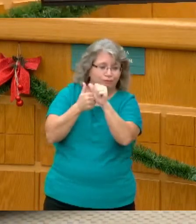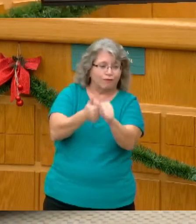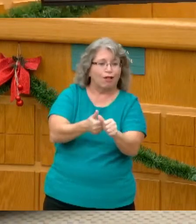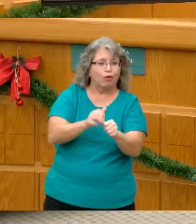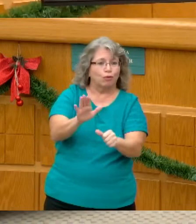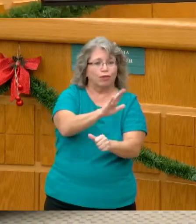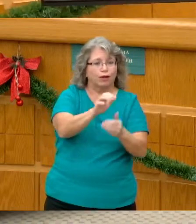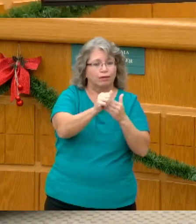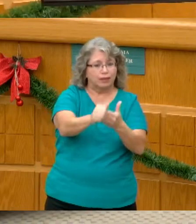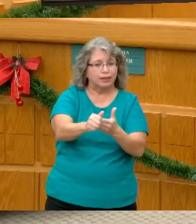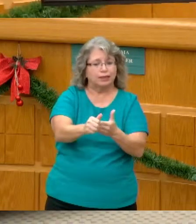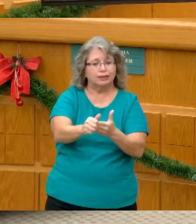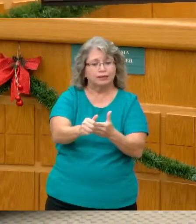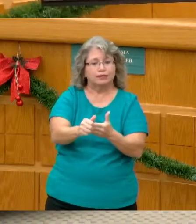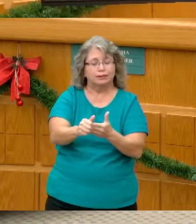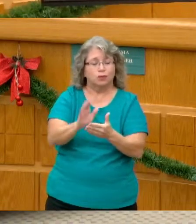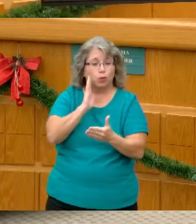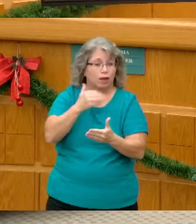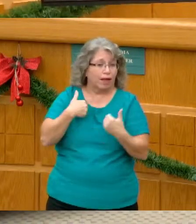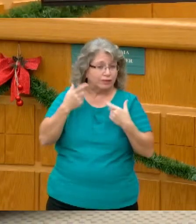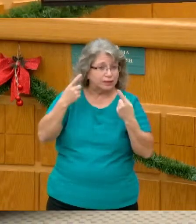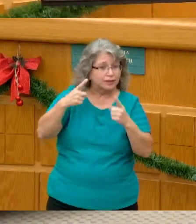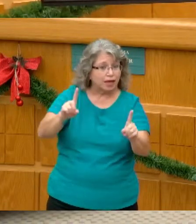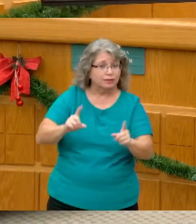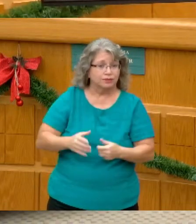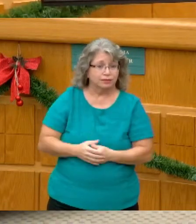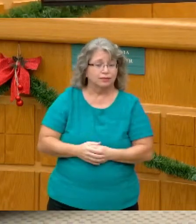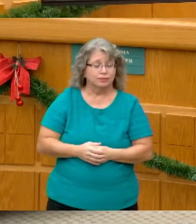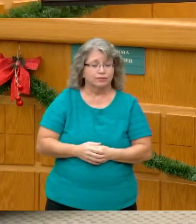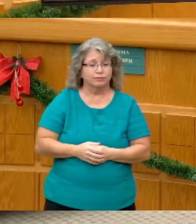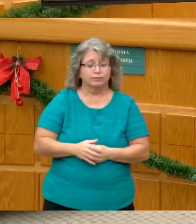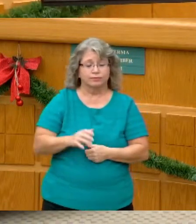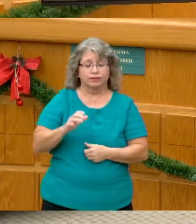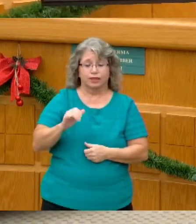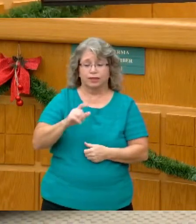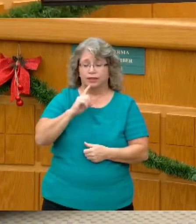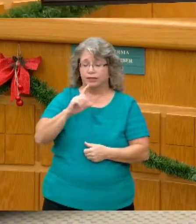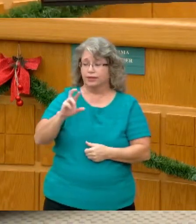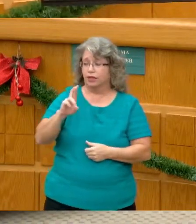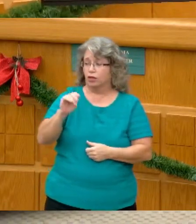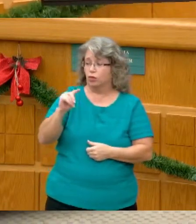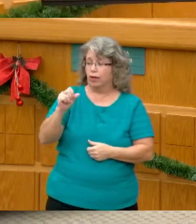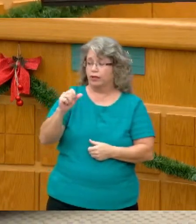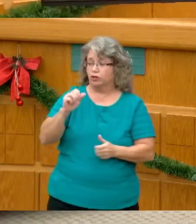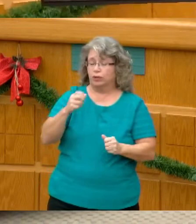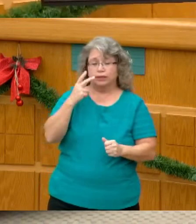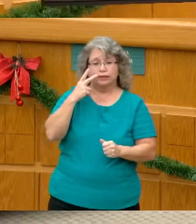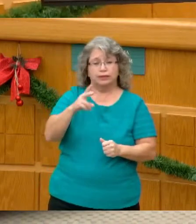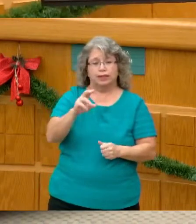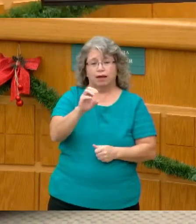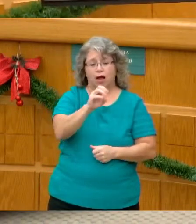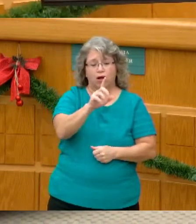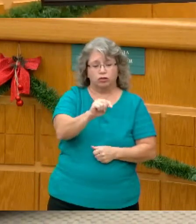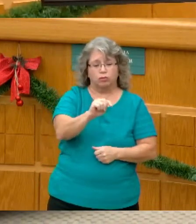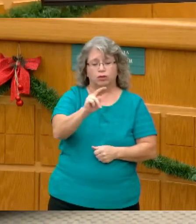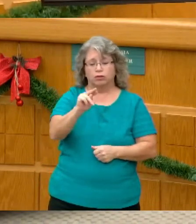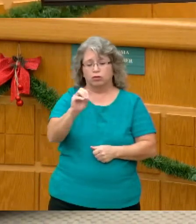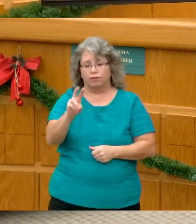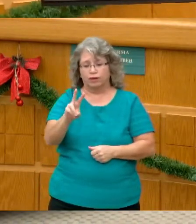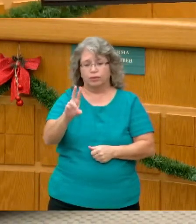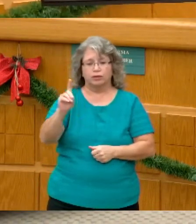to success. These are the rates compared from the months of the vaccinations. You see October, November, and December.